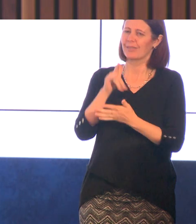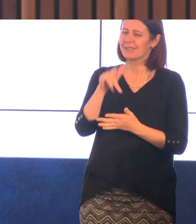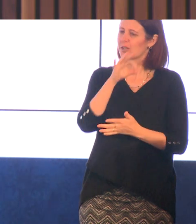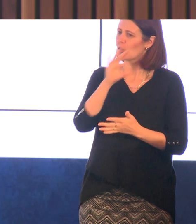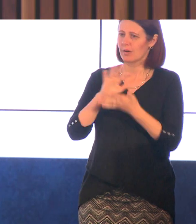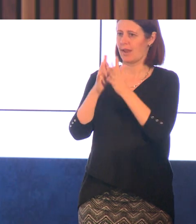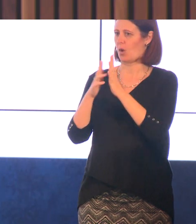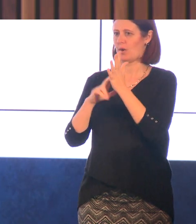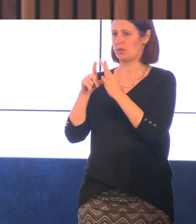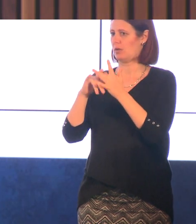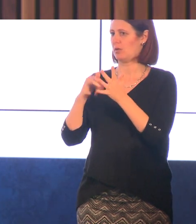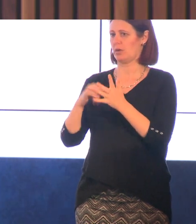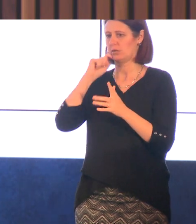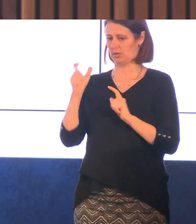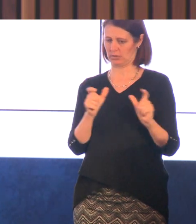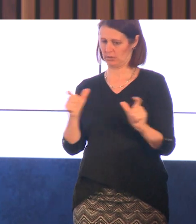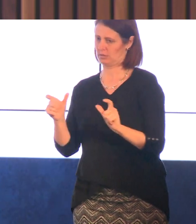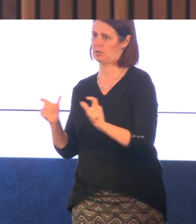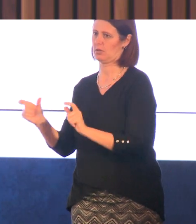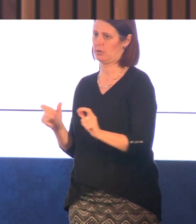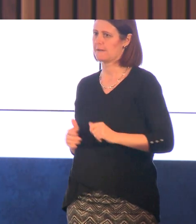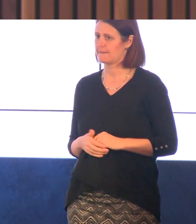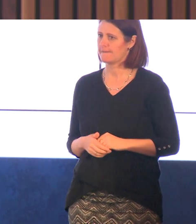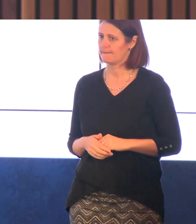the NDIS is governed and managed.